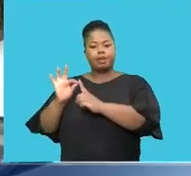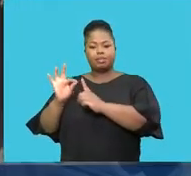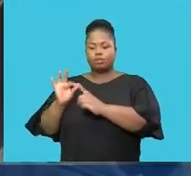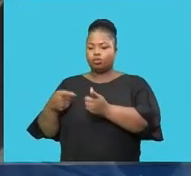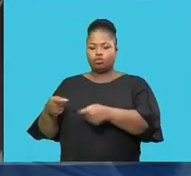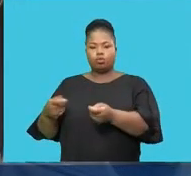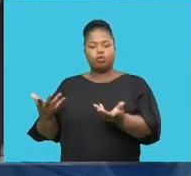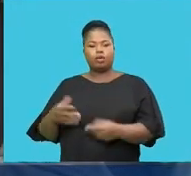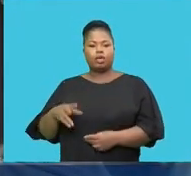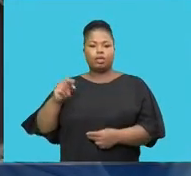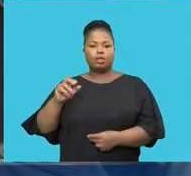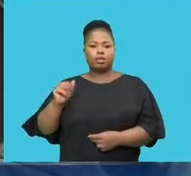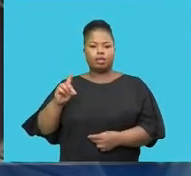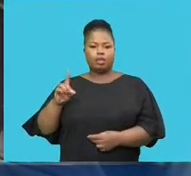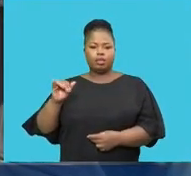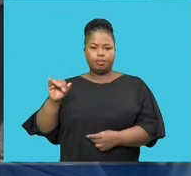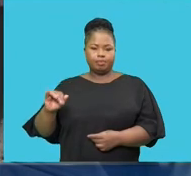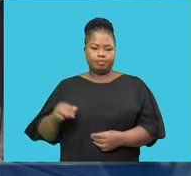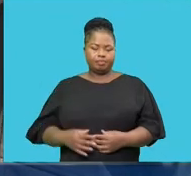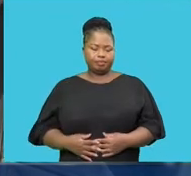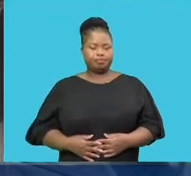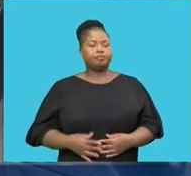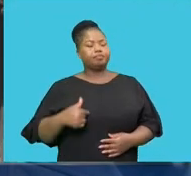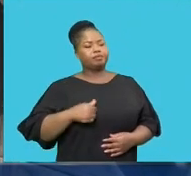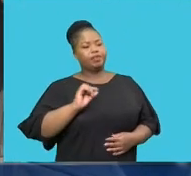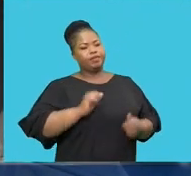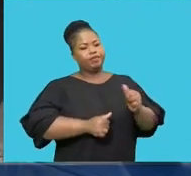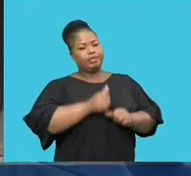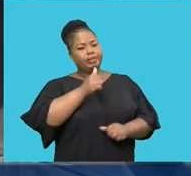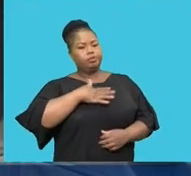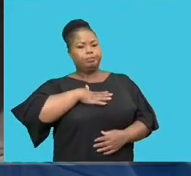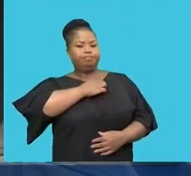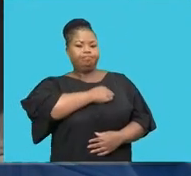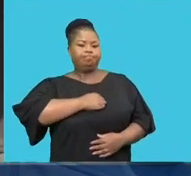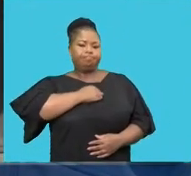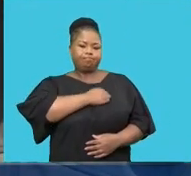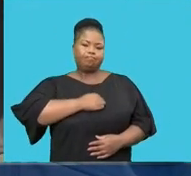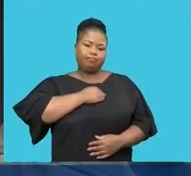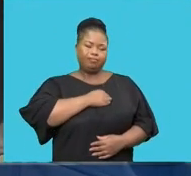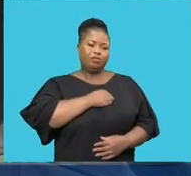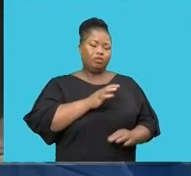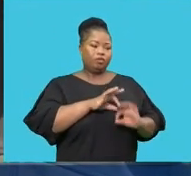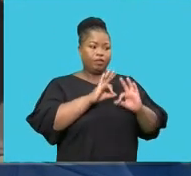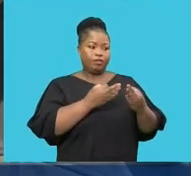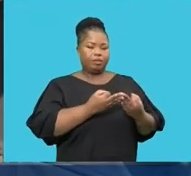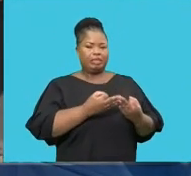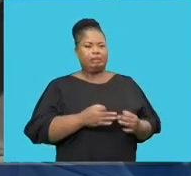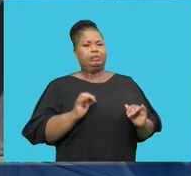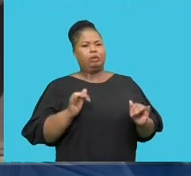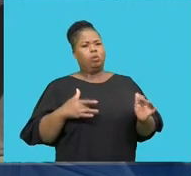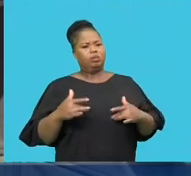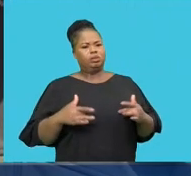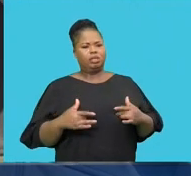Naledi. First, let me offer our condolences to the family. And we are deeply disturbed with what has happened. We